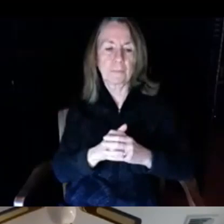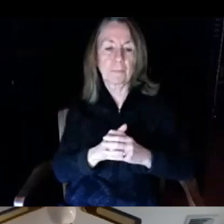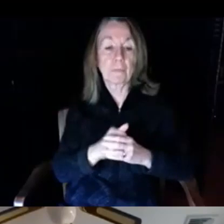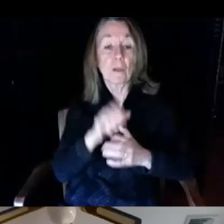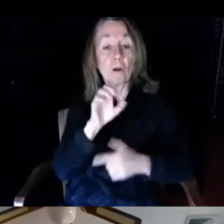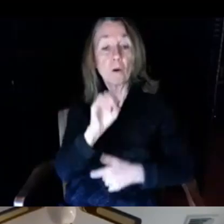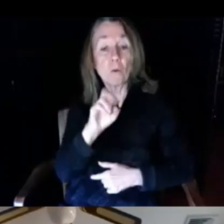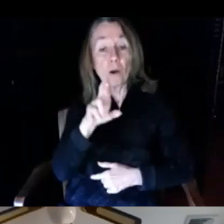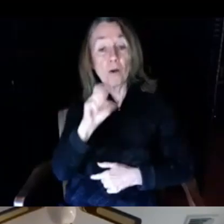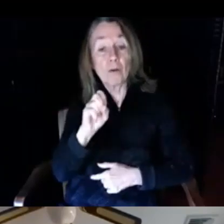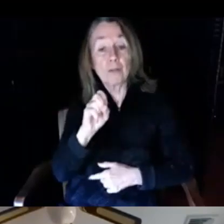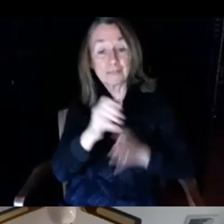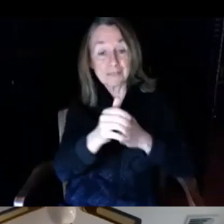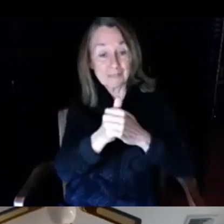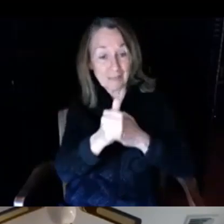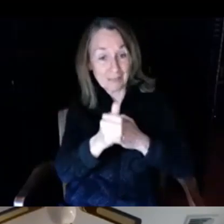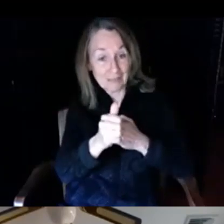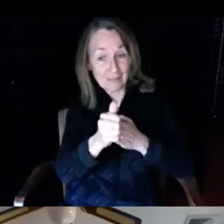is our lead